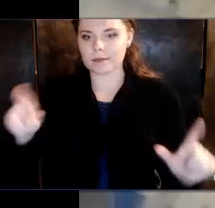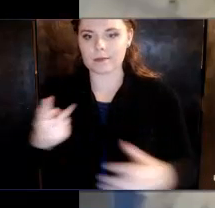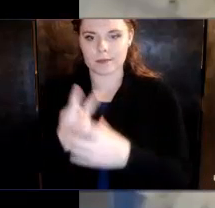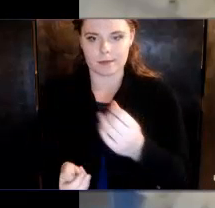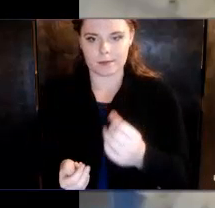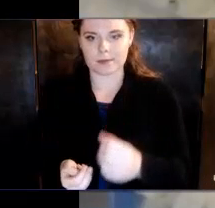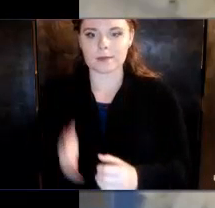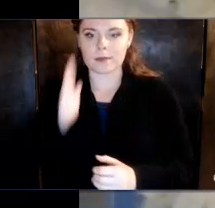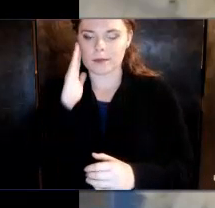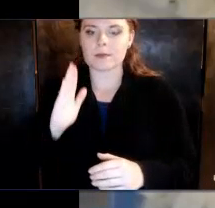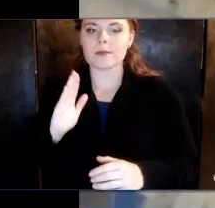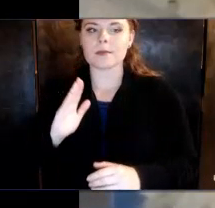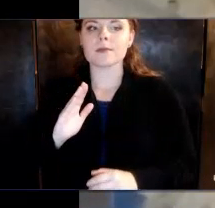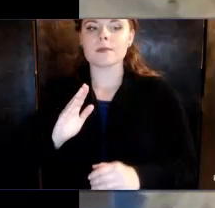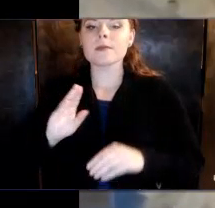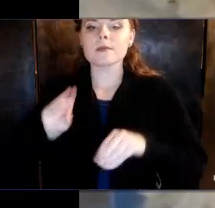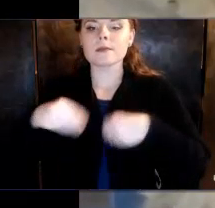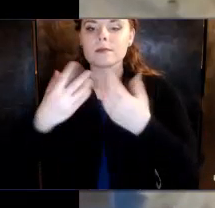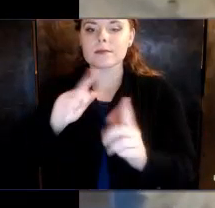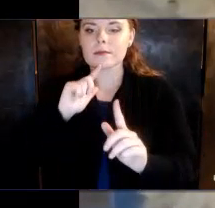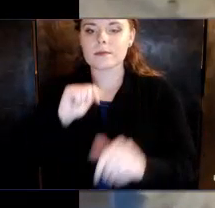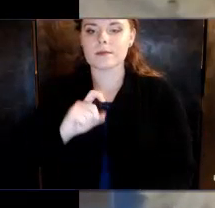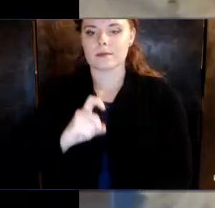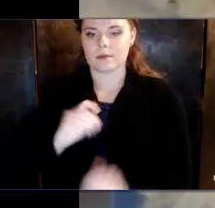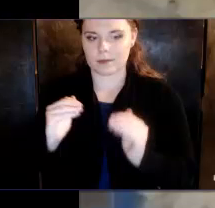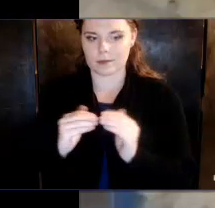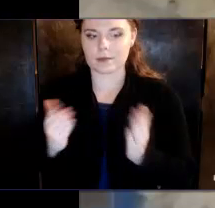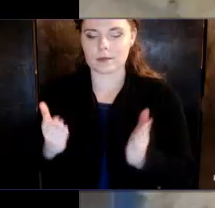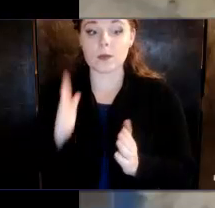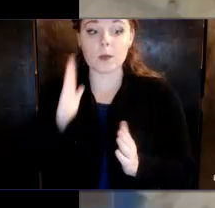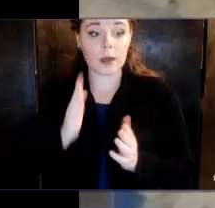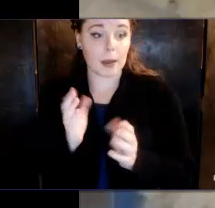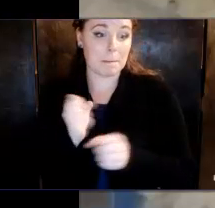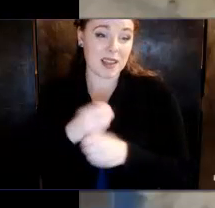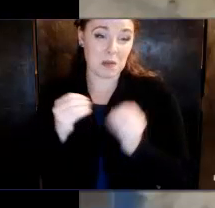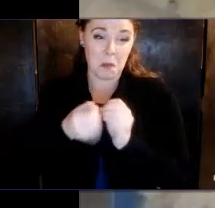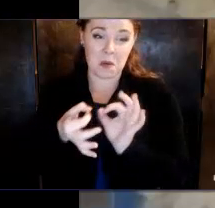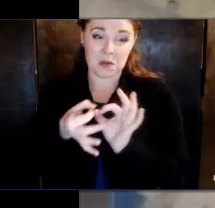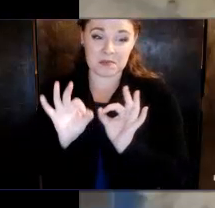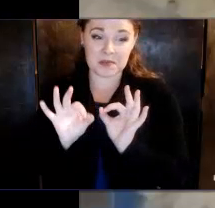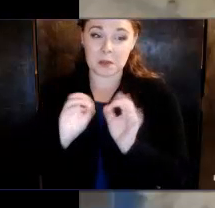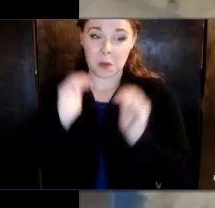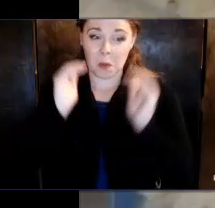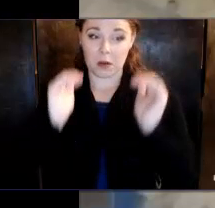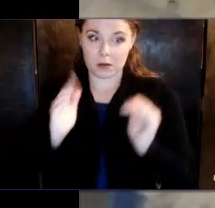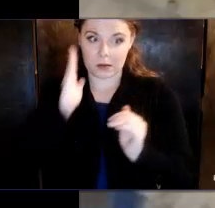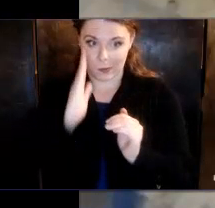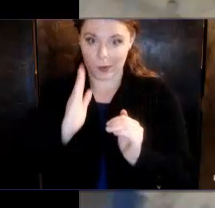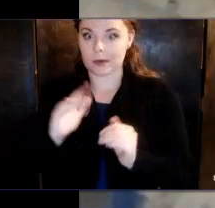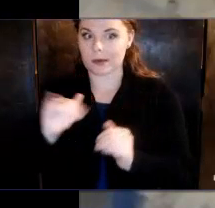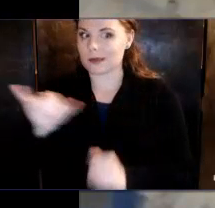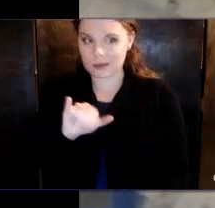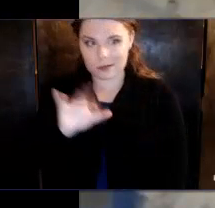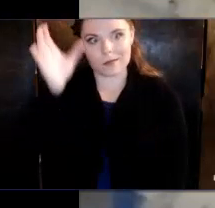And that would give me what x equals. But we can simplify this process a little bit easier because you're going to be doing the